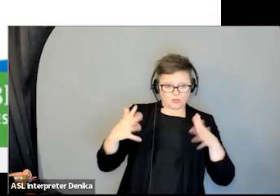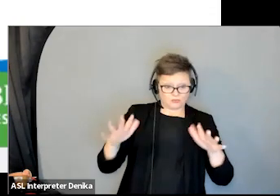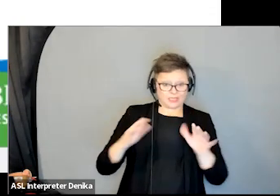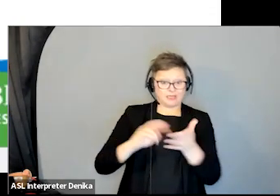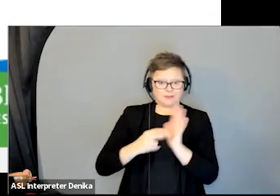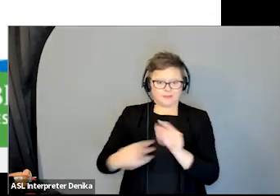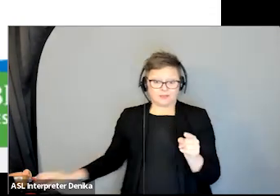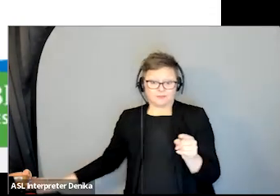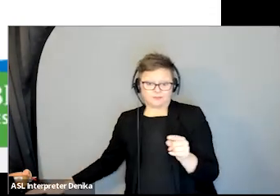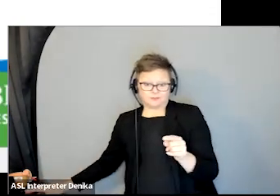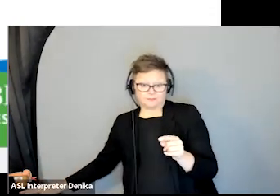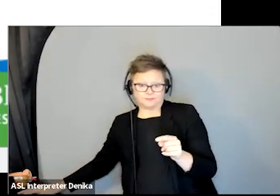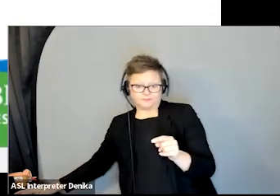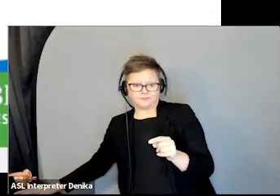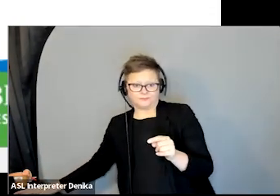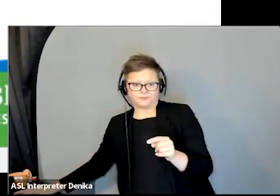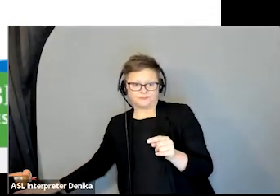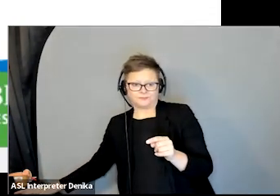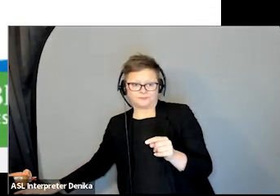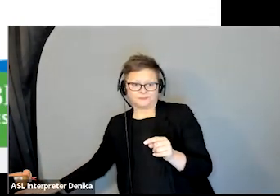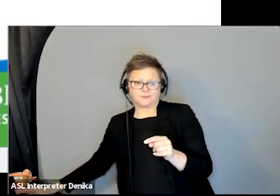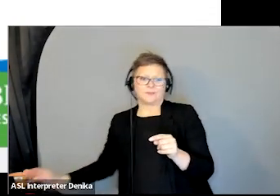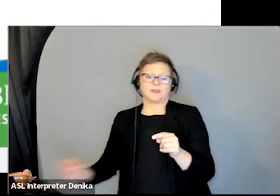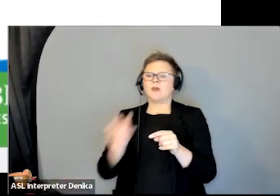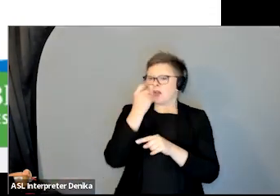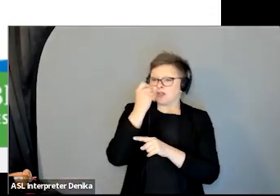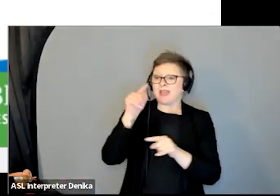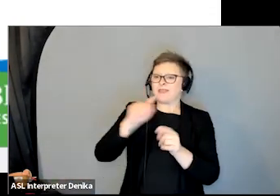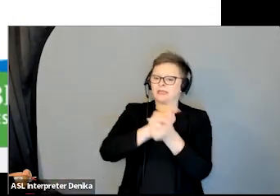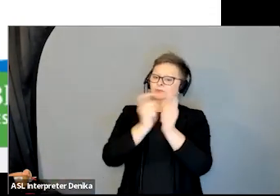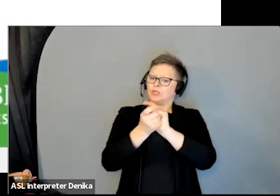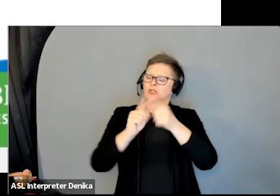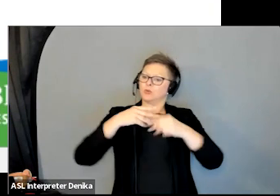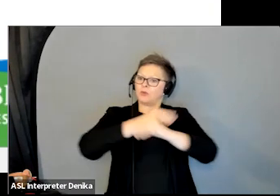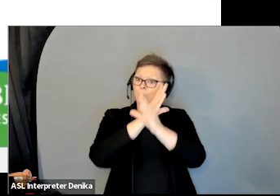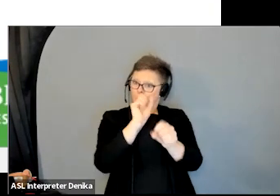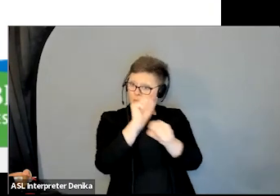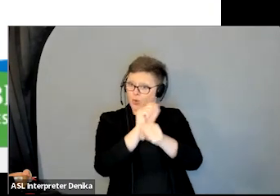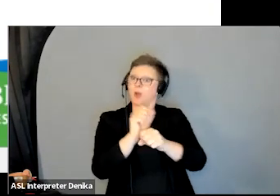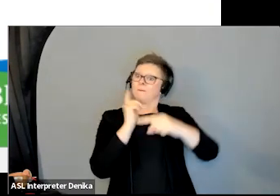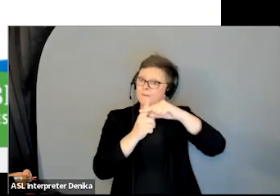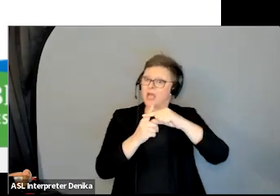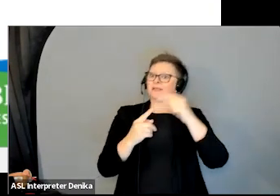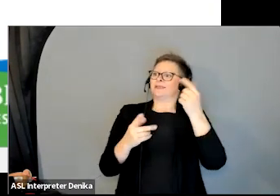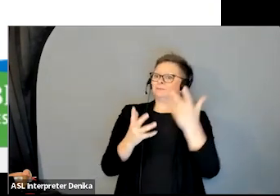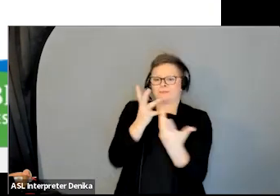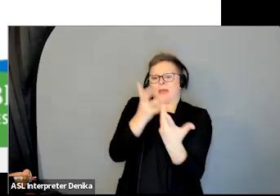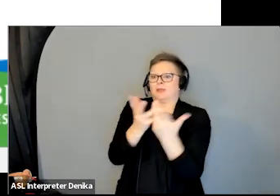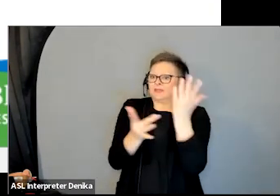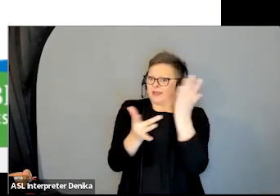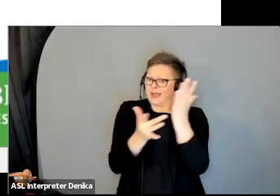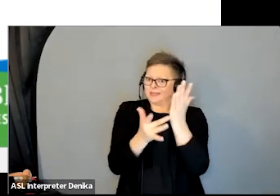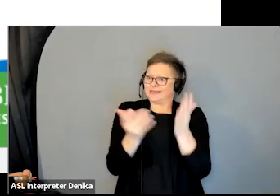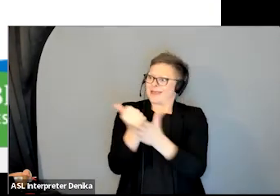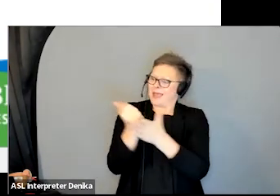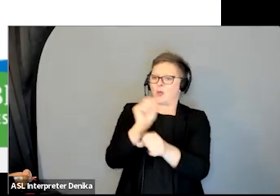of certain pandemic-related accommodations, such as the shift to remote work and the provision of adaptive technologies to facilitate work from home,